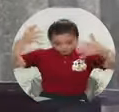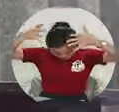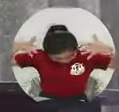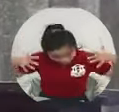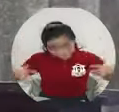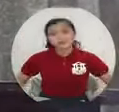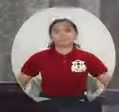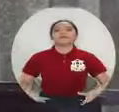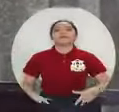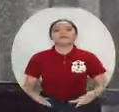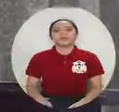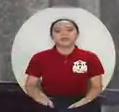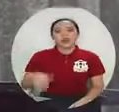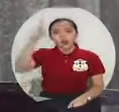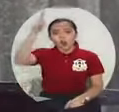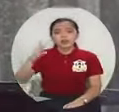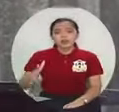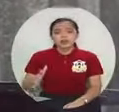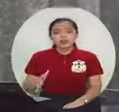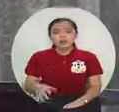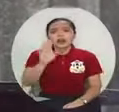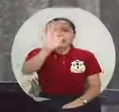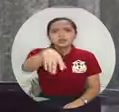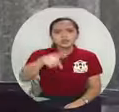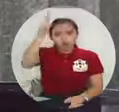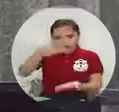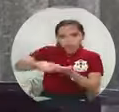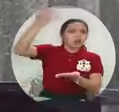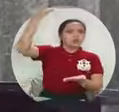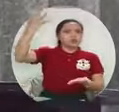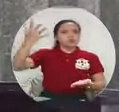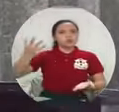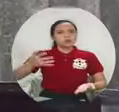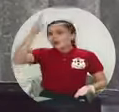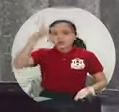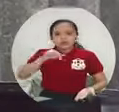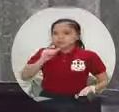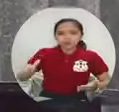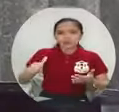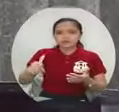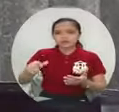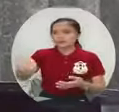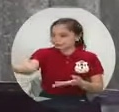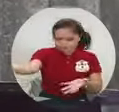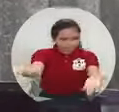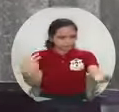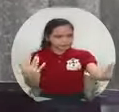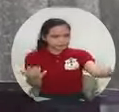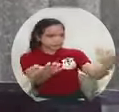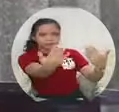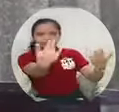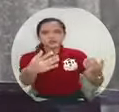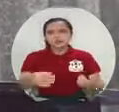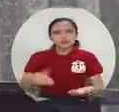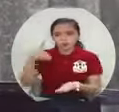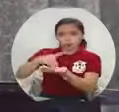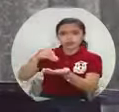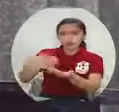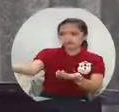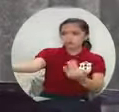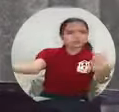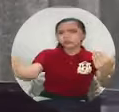does not need our tithes. God does not need our offerings, material things, so that we can enrich Him and we will be able to meet His needs. God